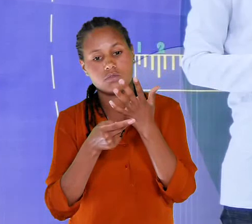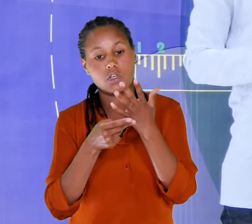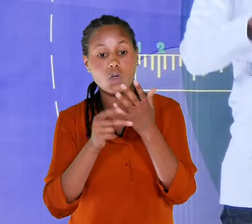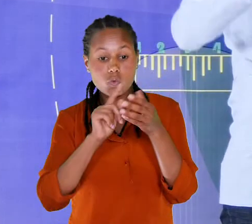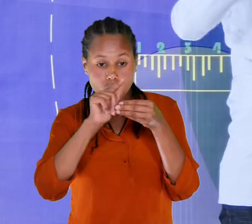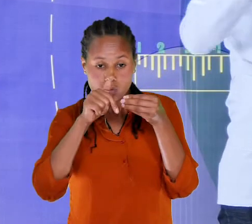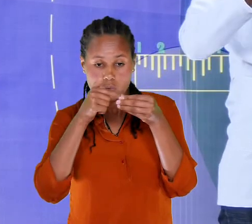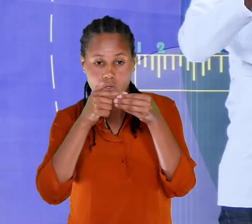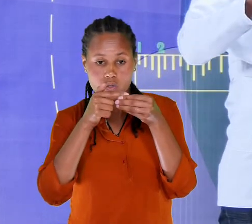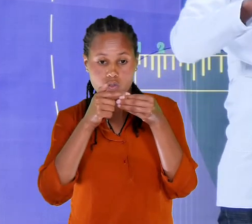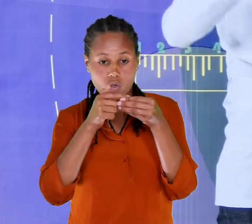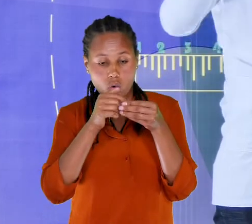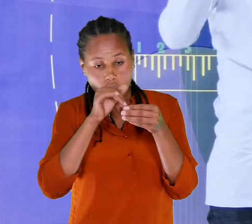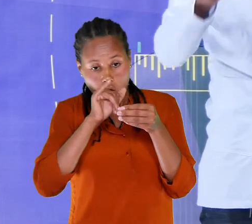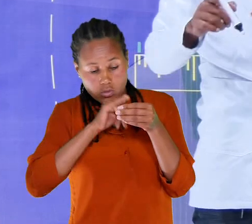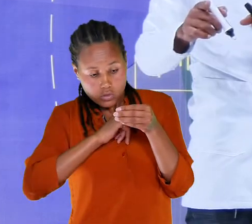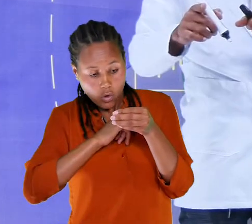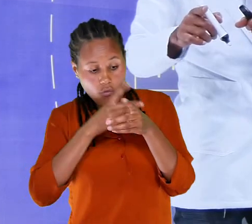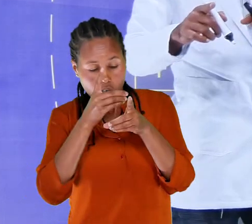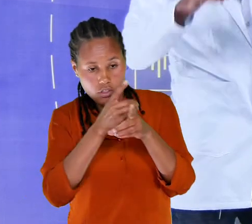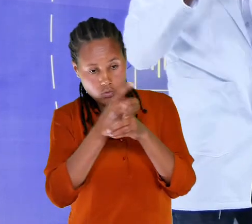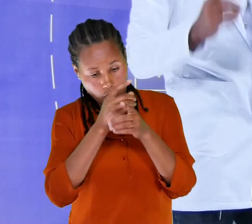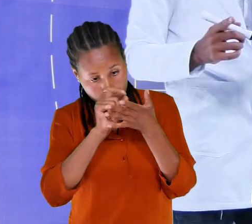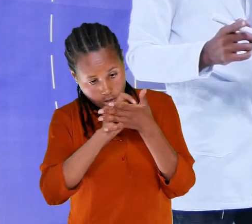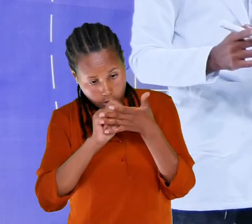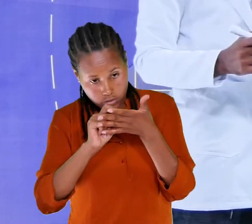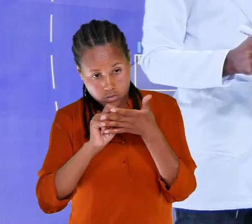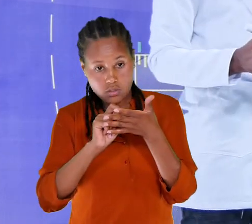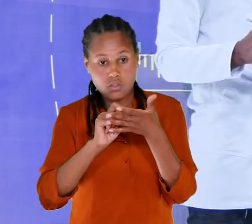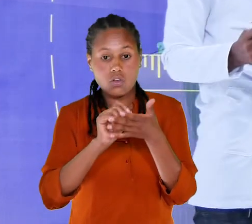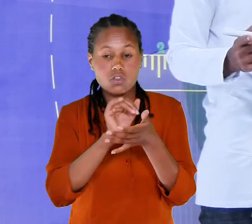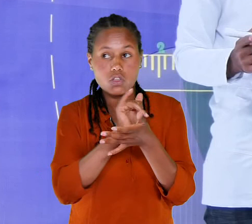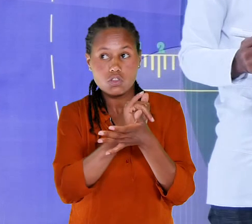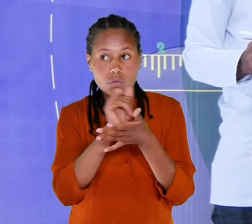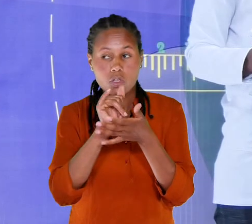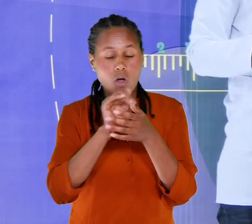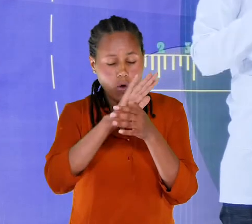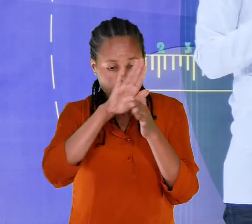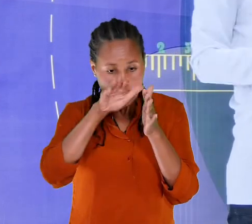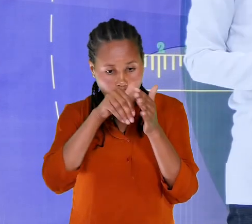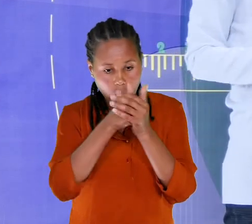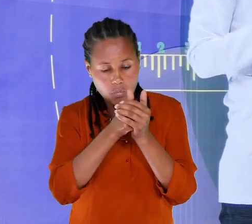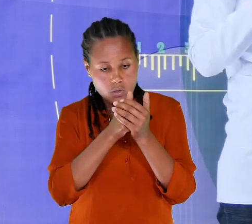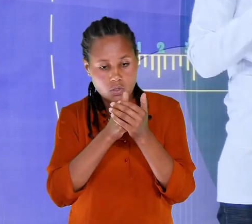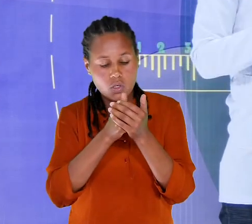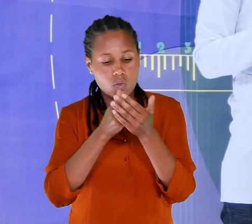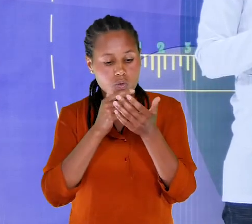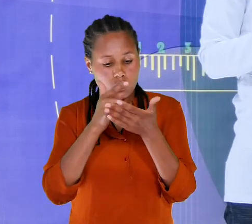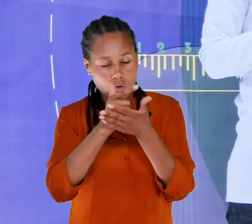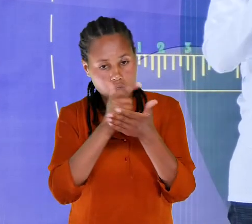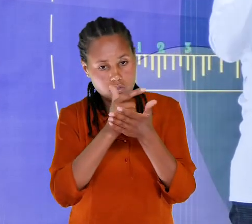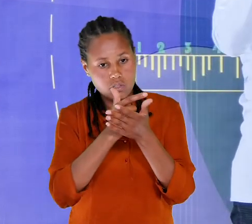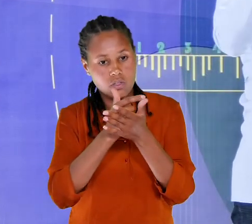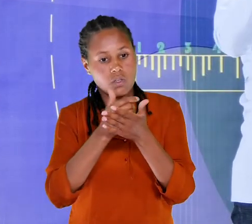So you have to create, you have to write sentence. That's all about today's lesson. Thank you for your